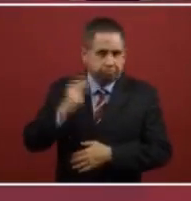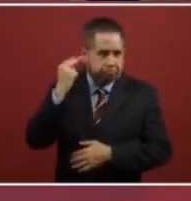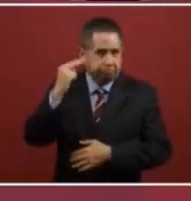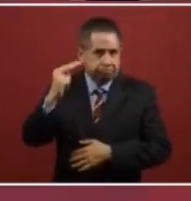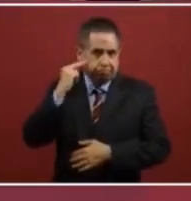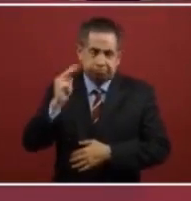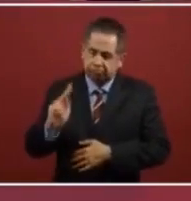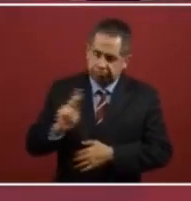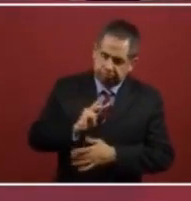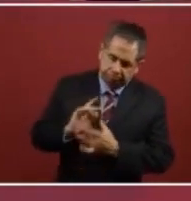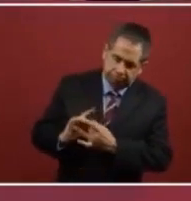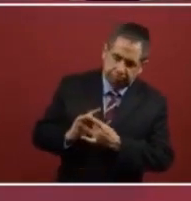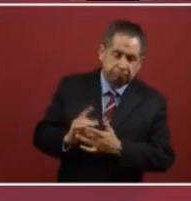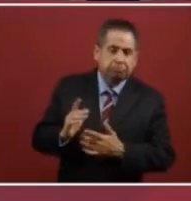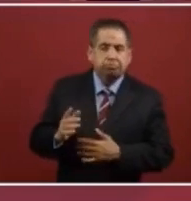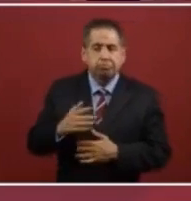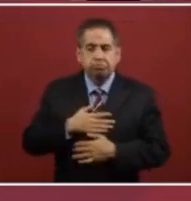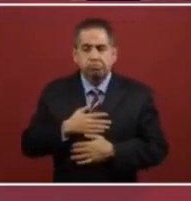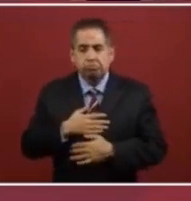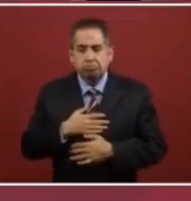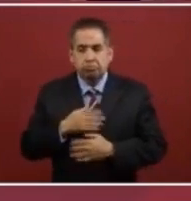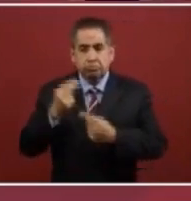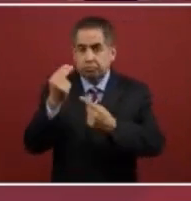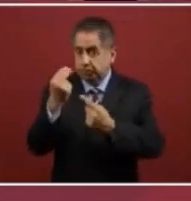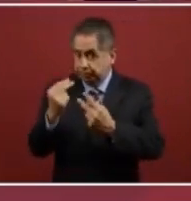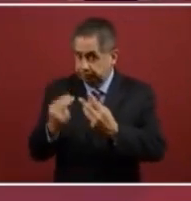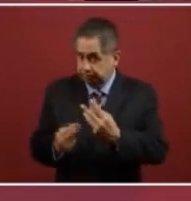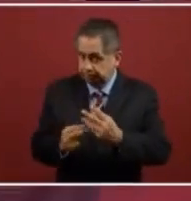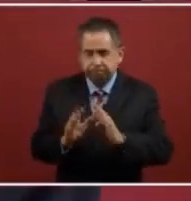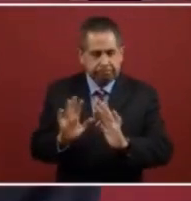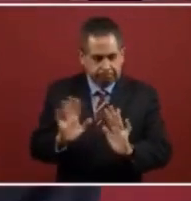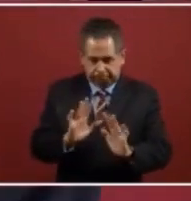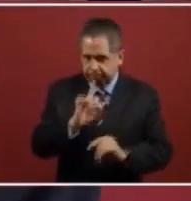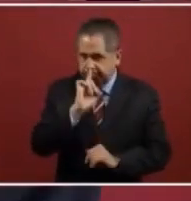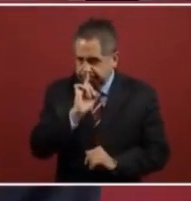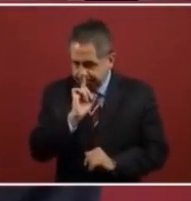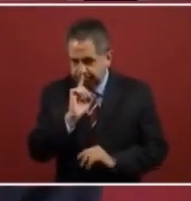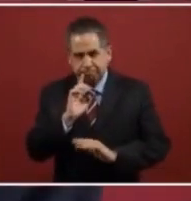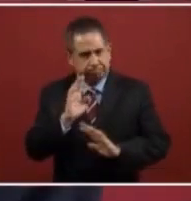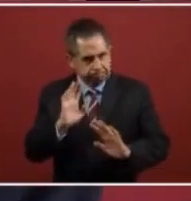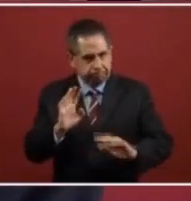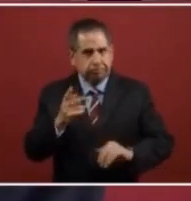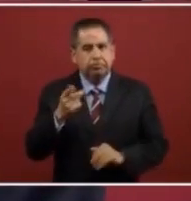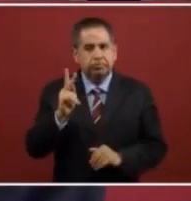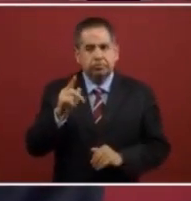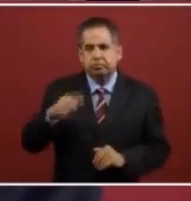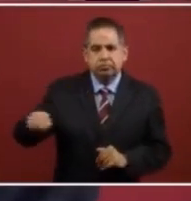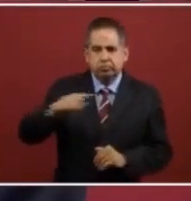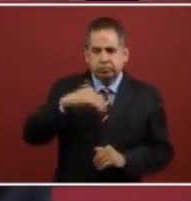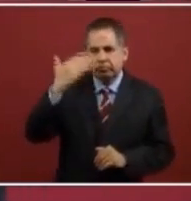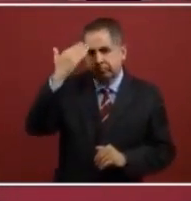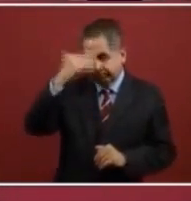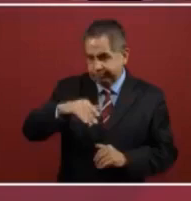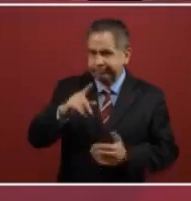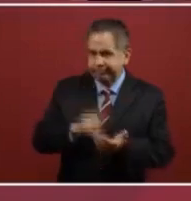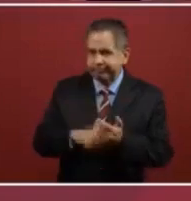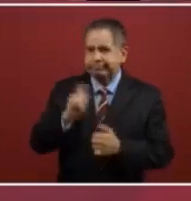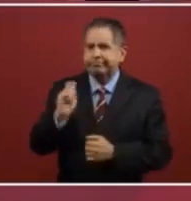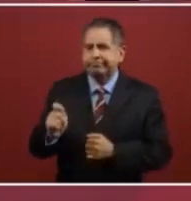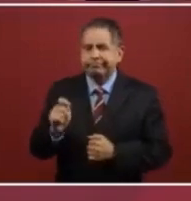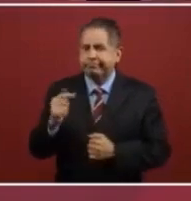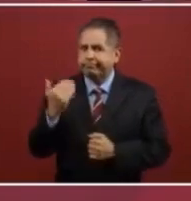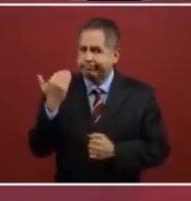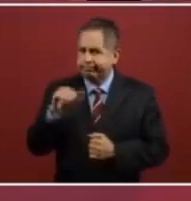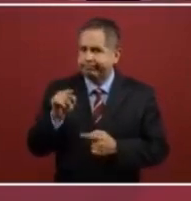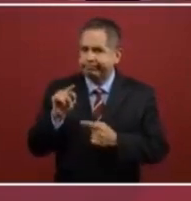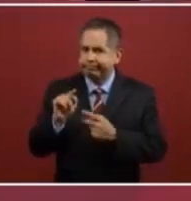que Veracruz, no voy a mencionar los nombres, my countrymen, and I'm not going to say the people, the pero ellos names, saben porque son but they know